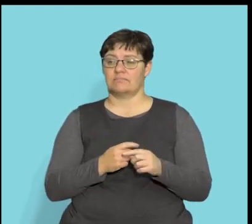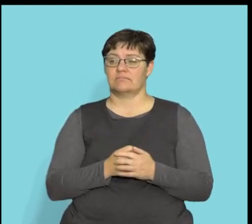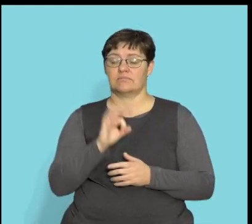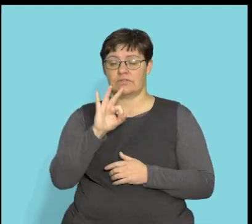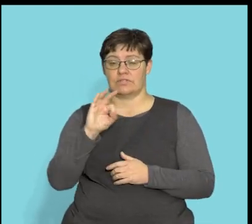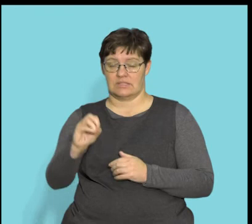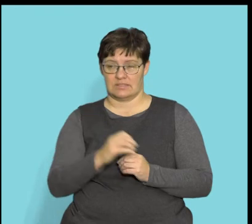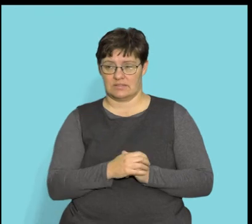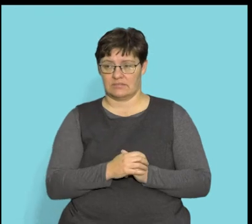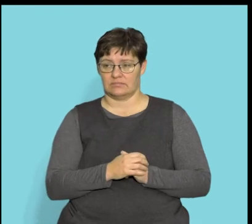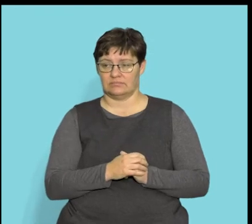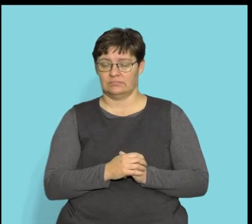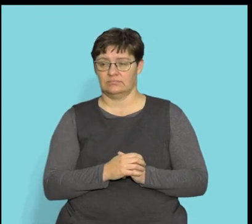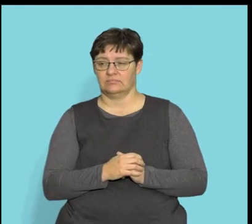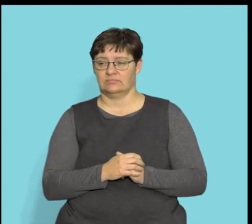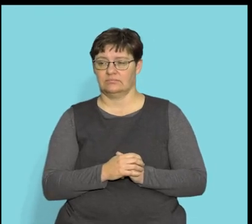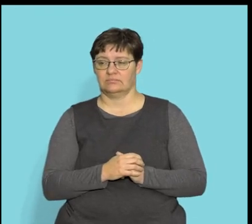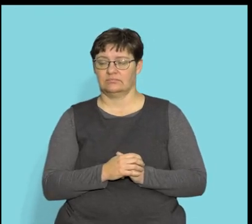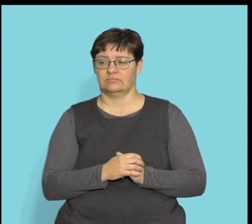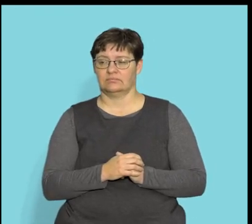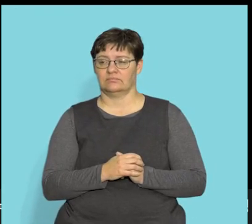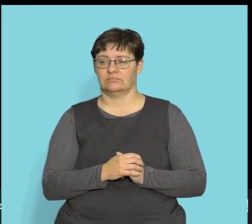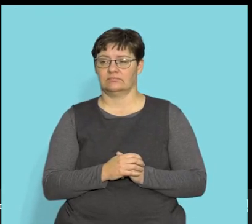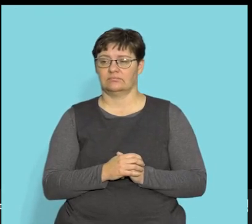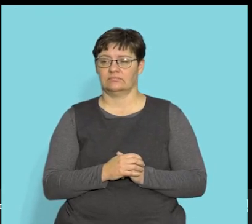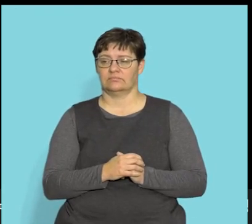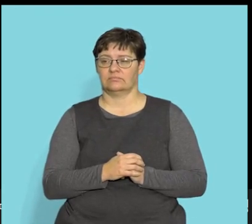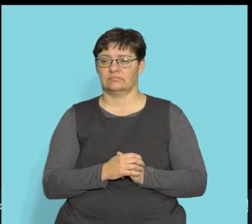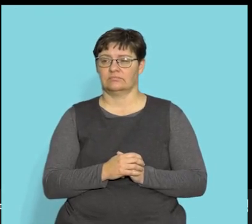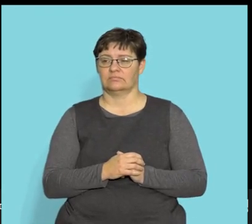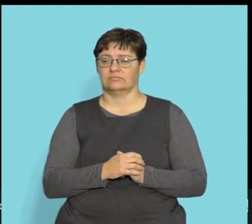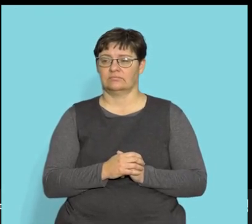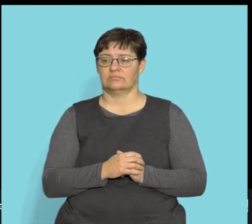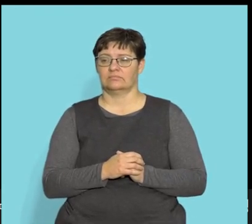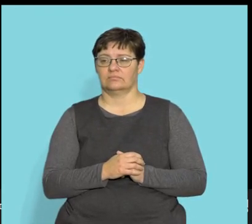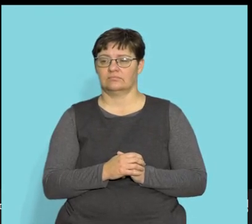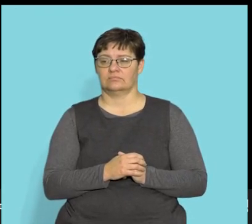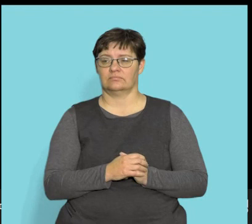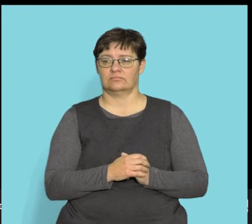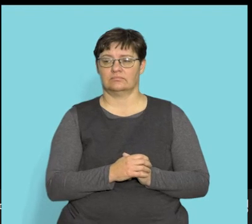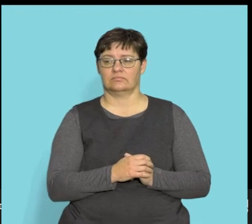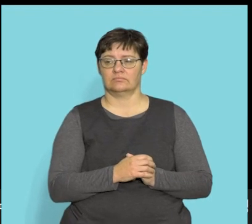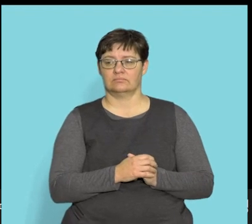is 30. And I'm just going to get my calculator out so I can do this.